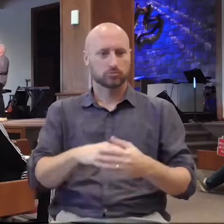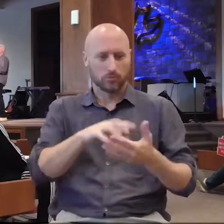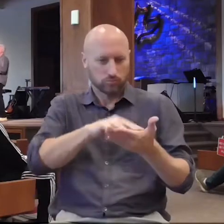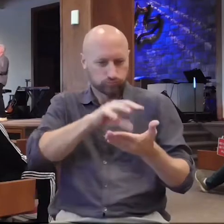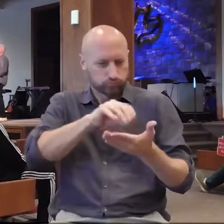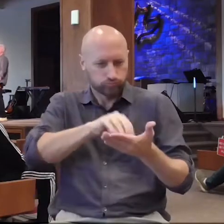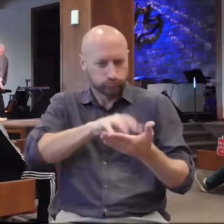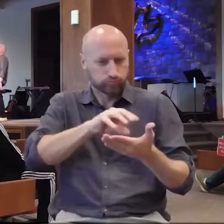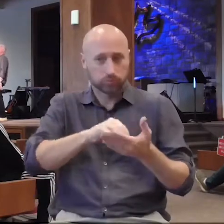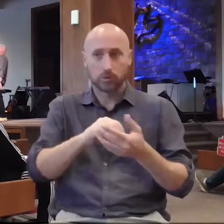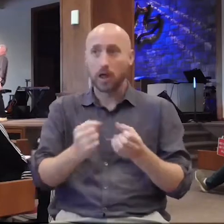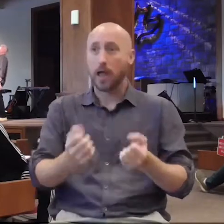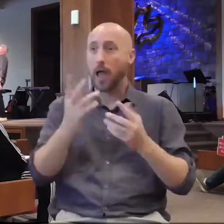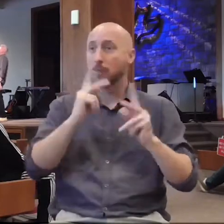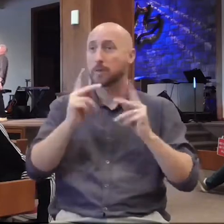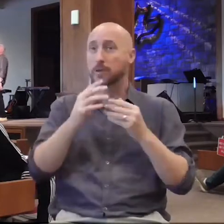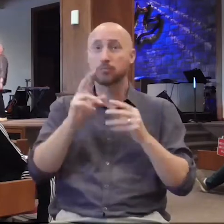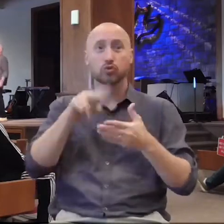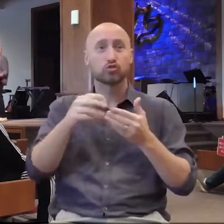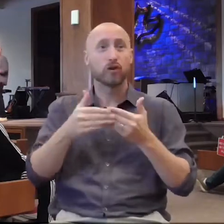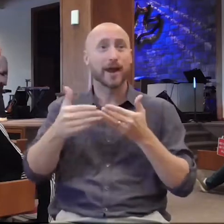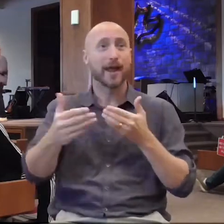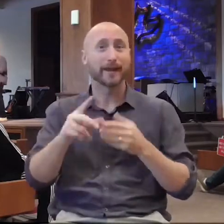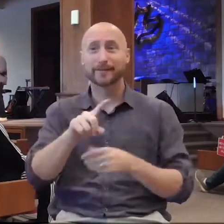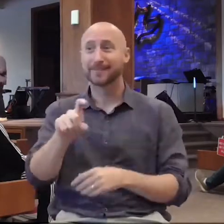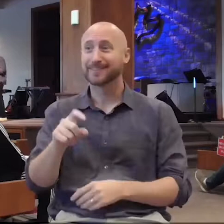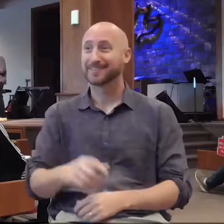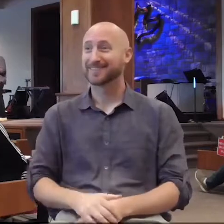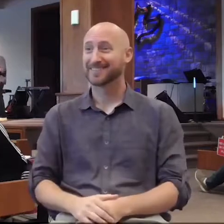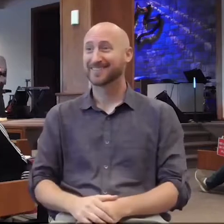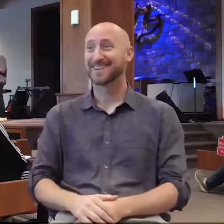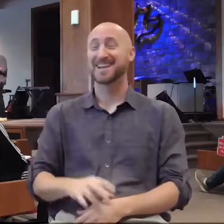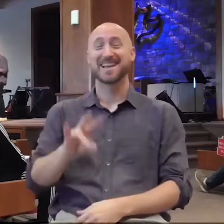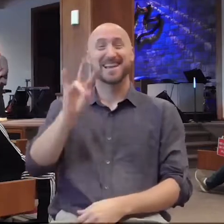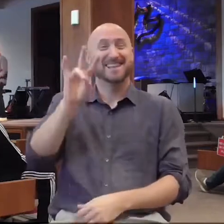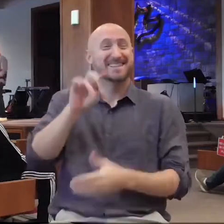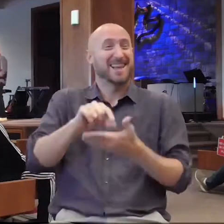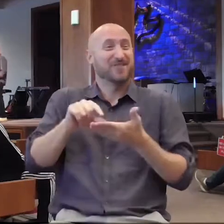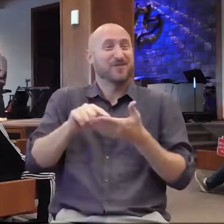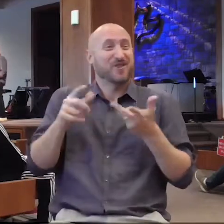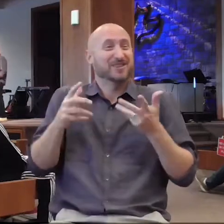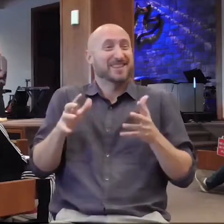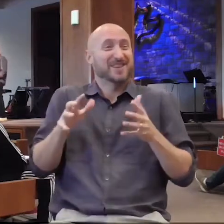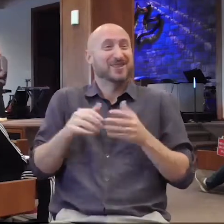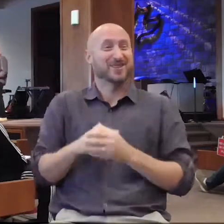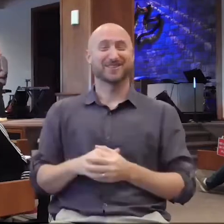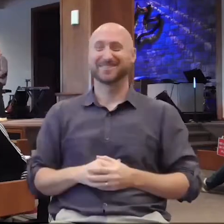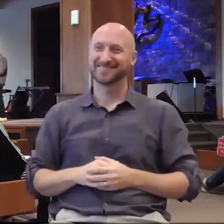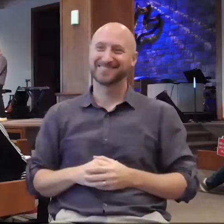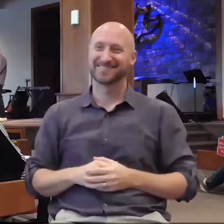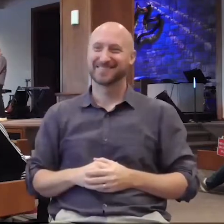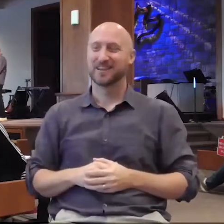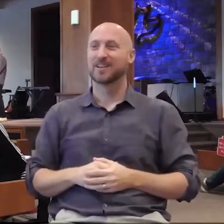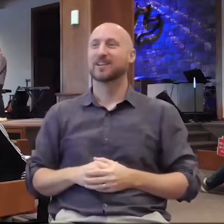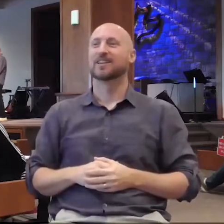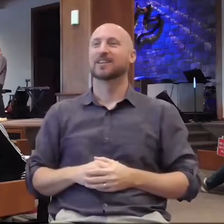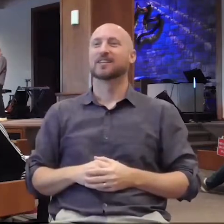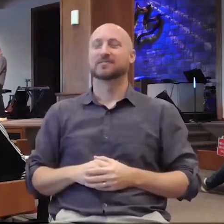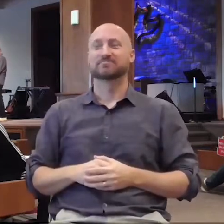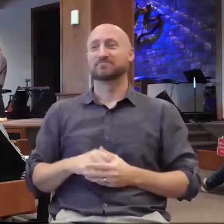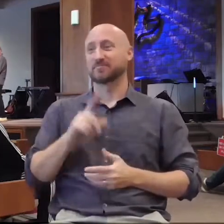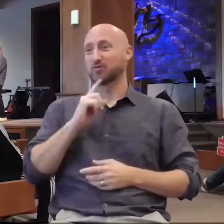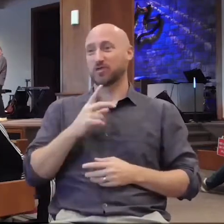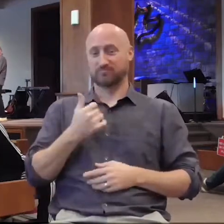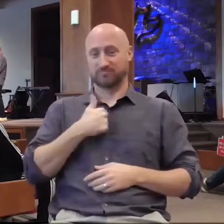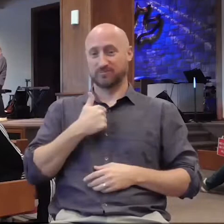How many people read ahead? You know, this is only seven verses, you know. Look, this is personal inventory. What